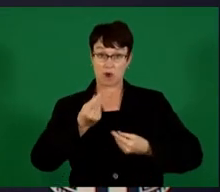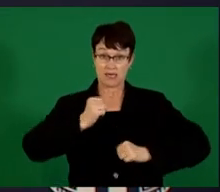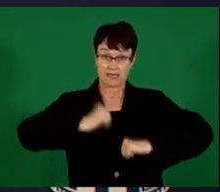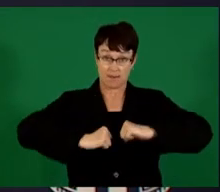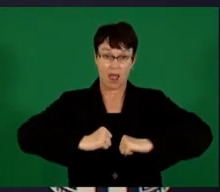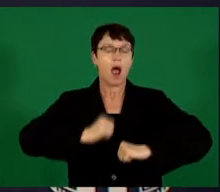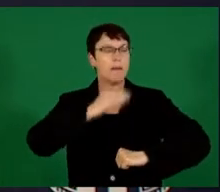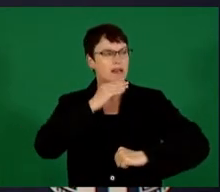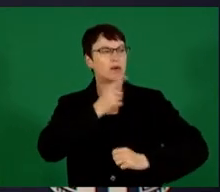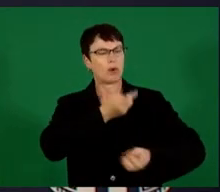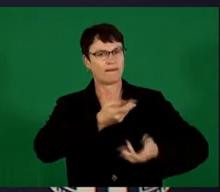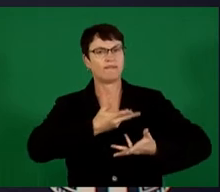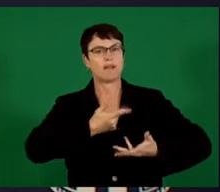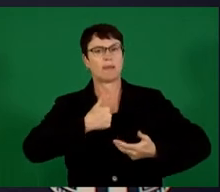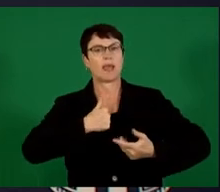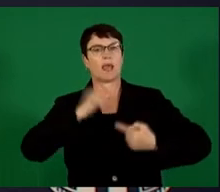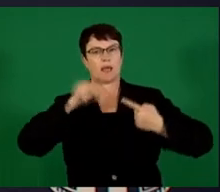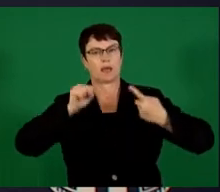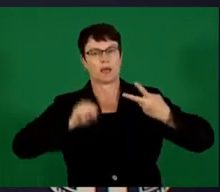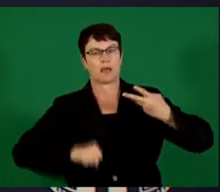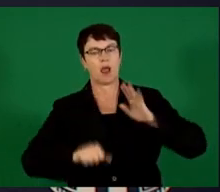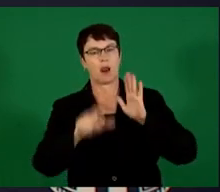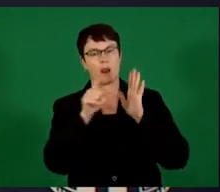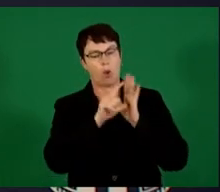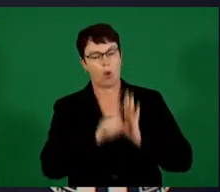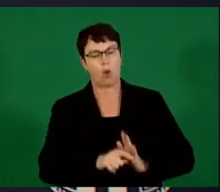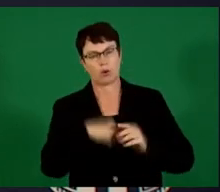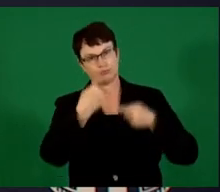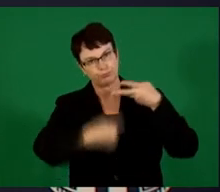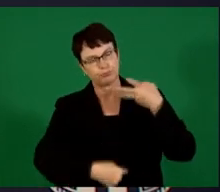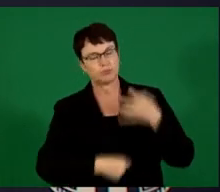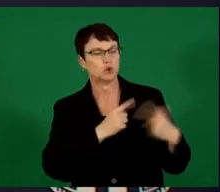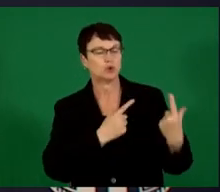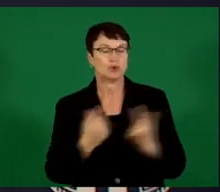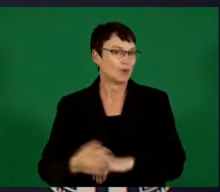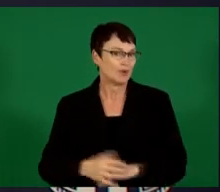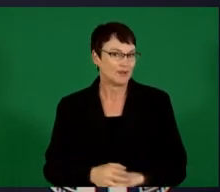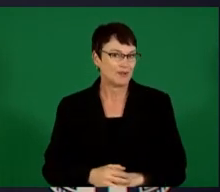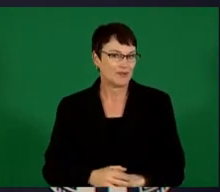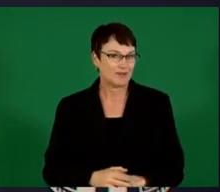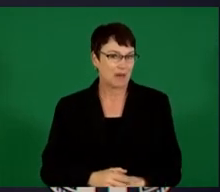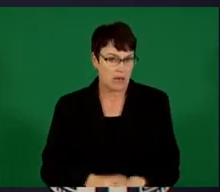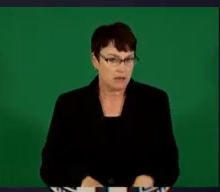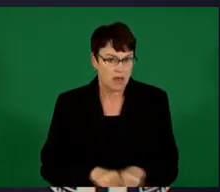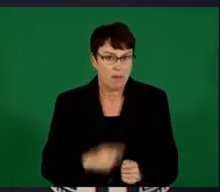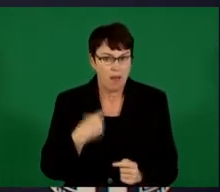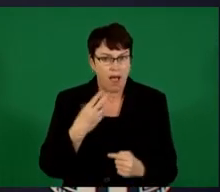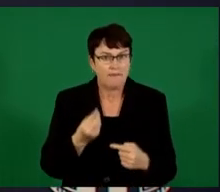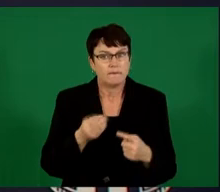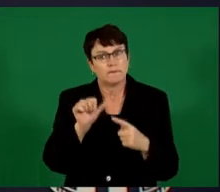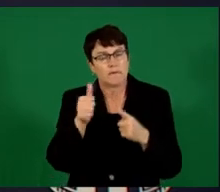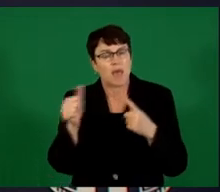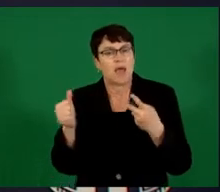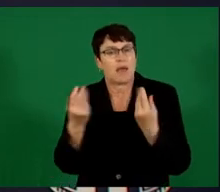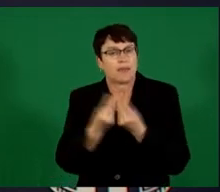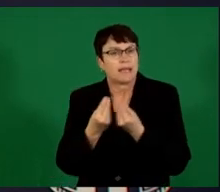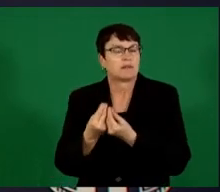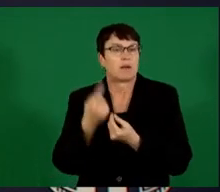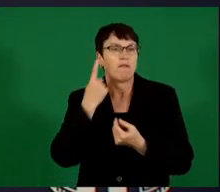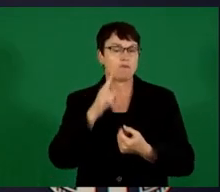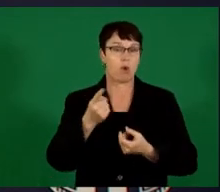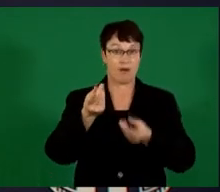stability. And so we have been given instruments in the prudential space that we would use for financial